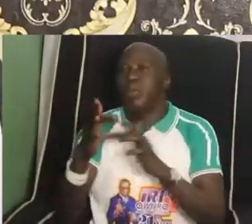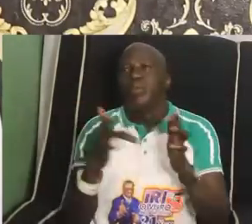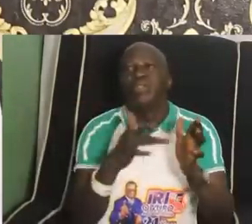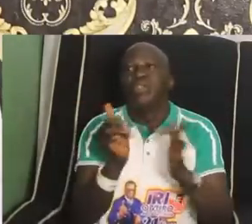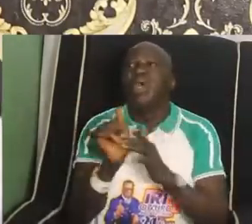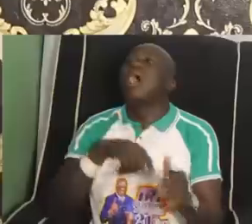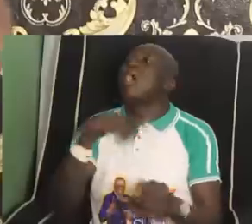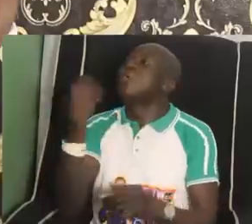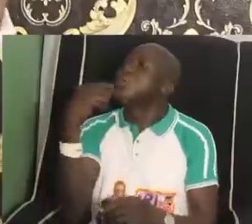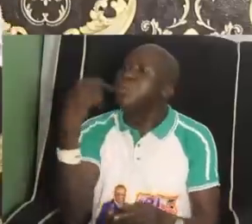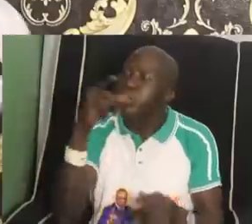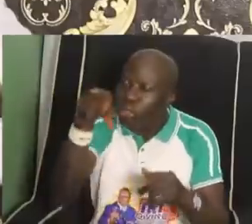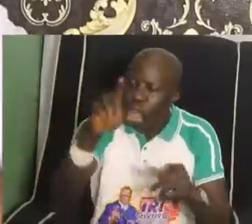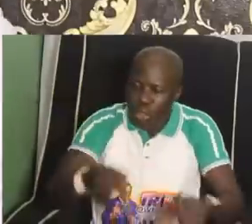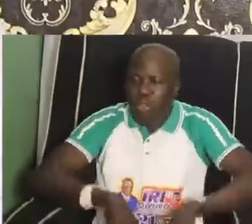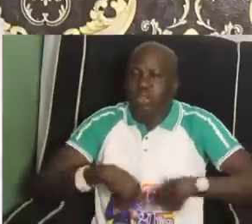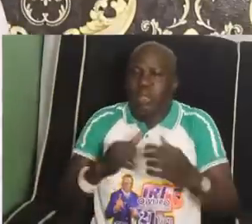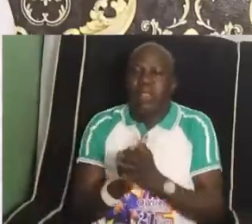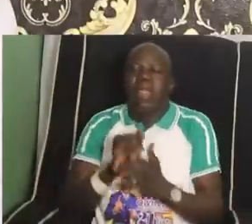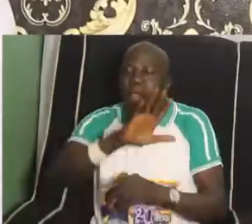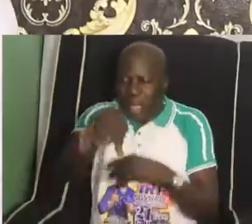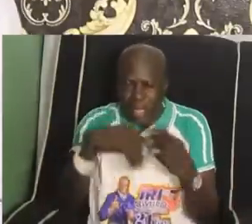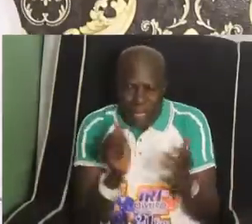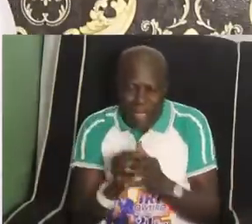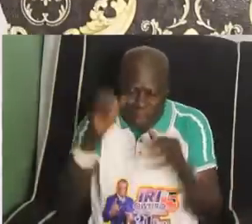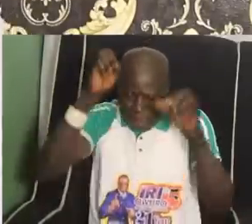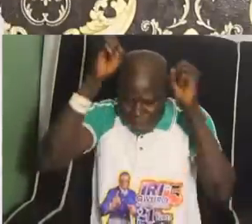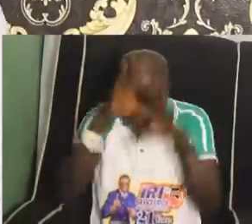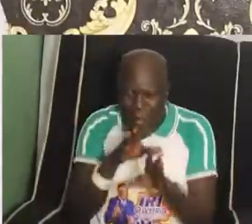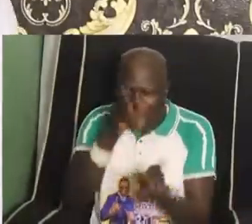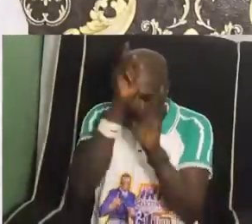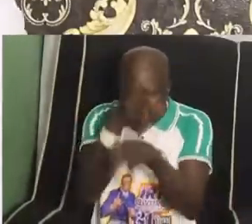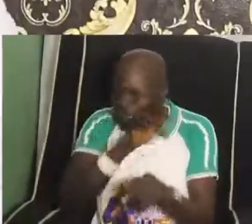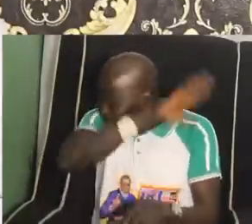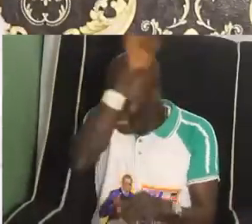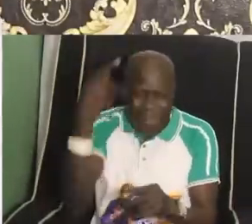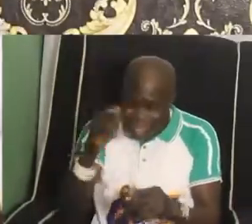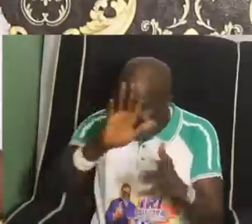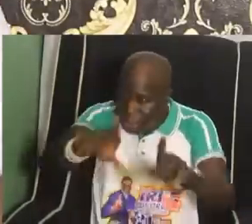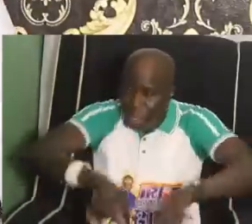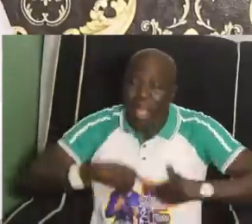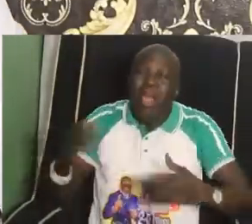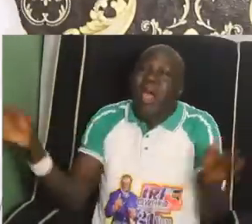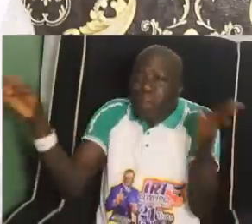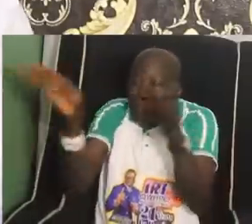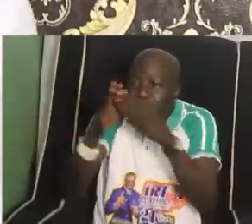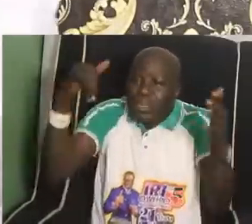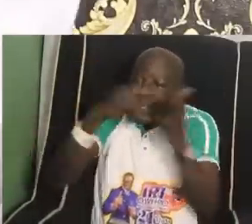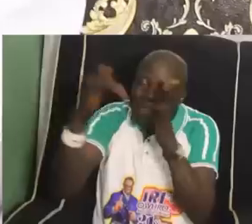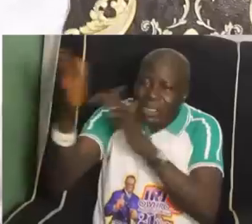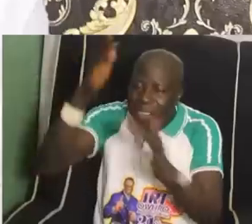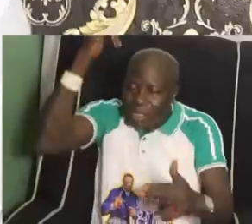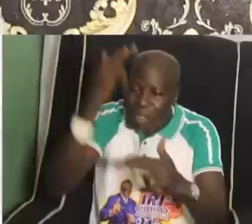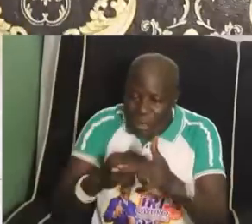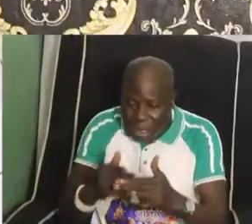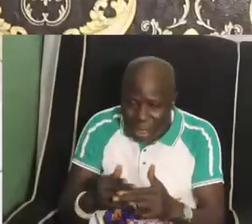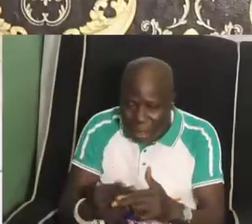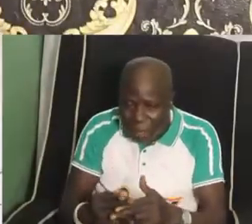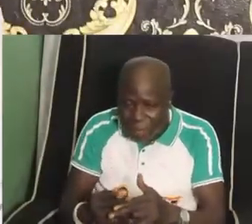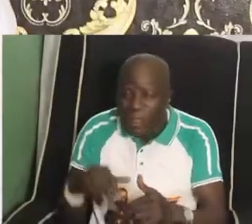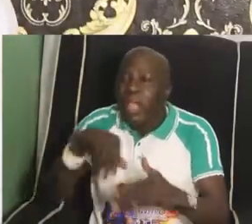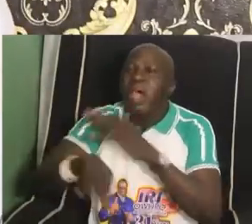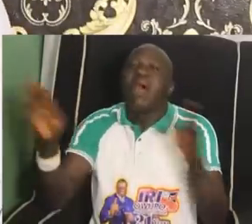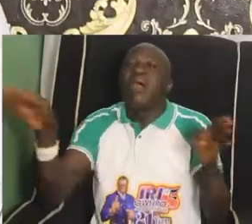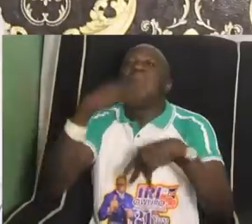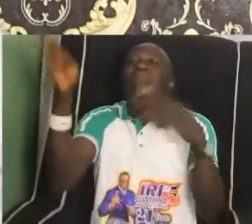the Lord, I prophesy you, son of man, the blessing you have not ever received in life. You will receive